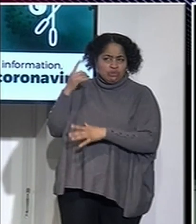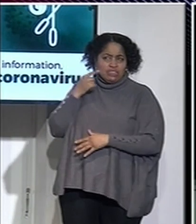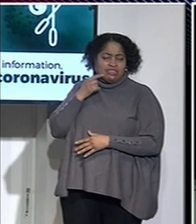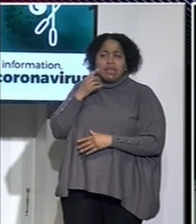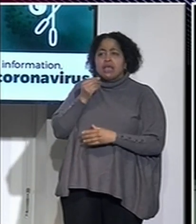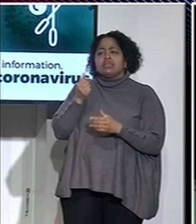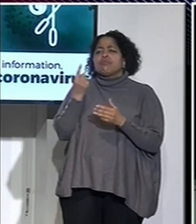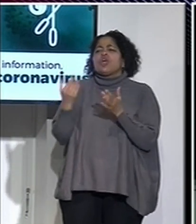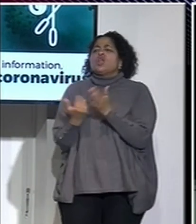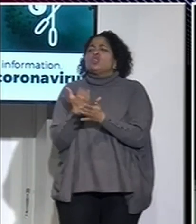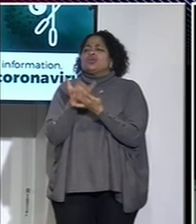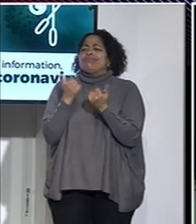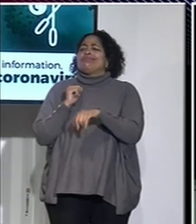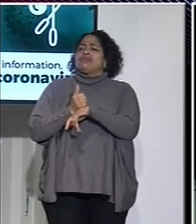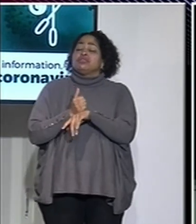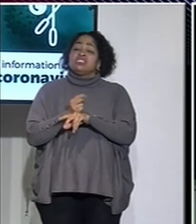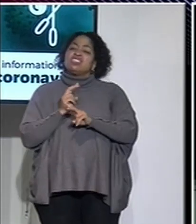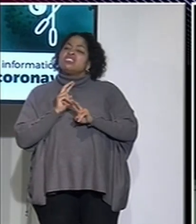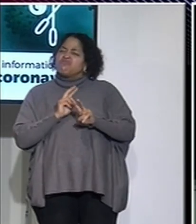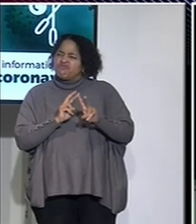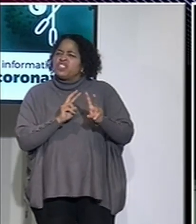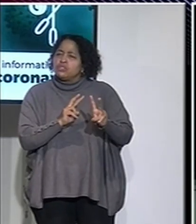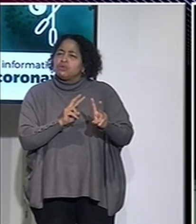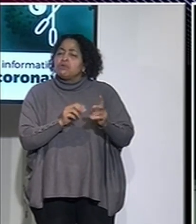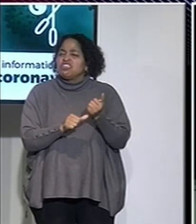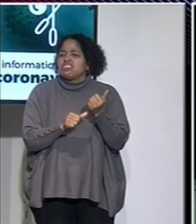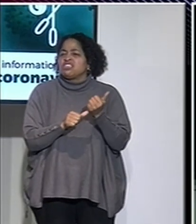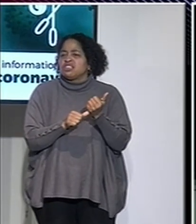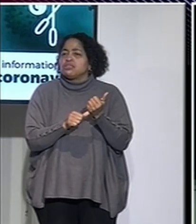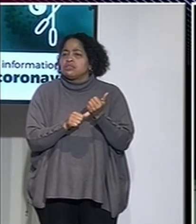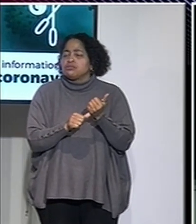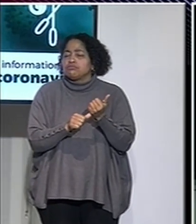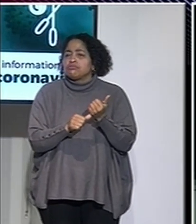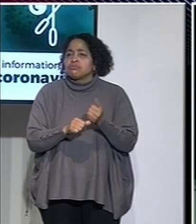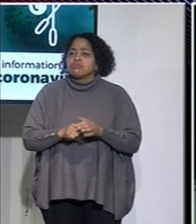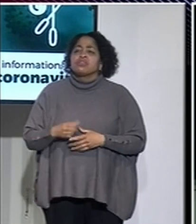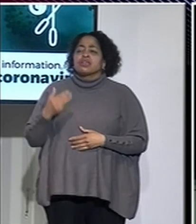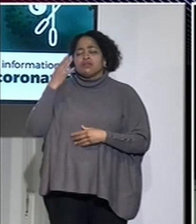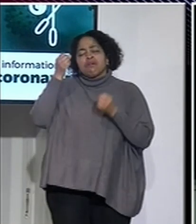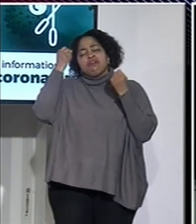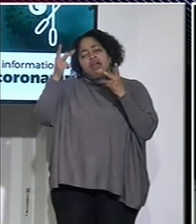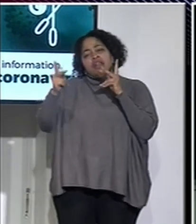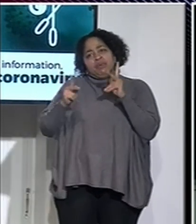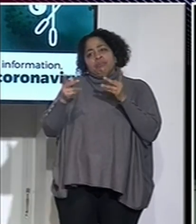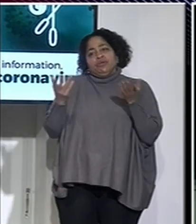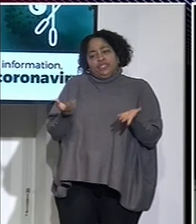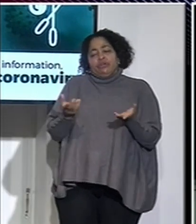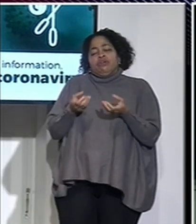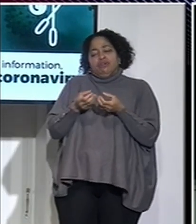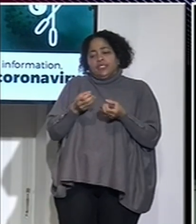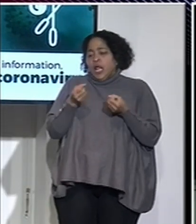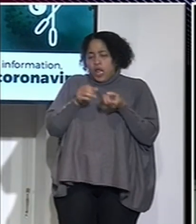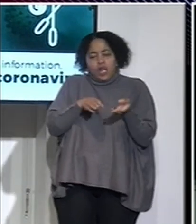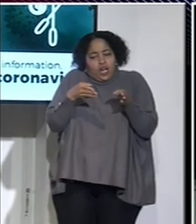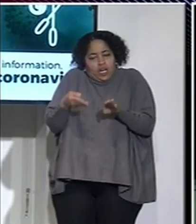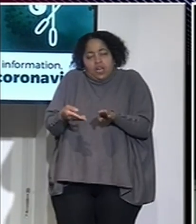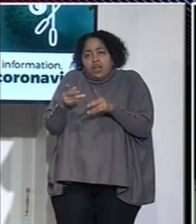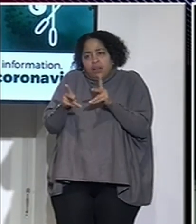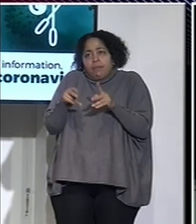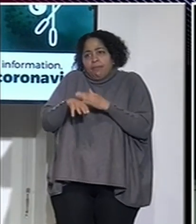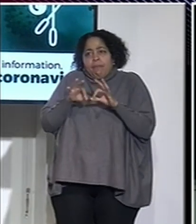are launching is funeral expense assistance. We know that a lot of families here have suffered losses in the city, and we can provide